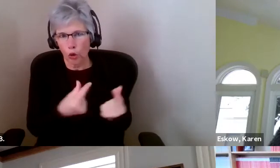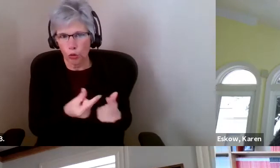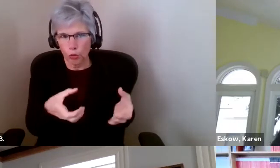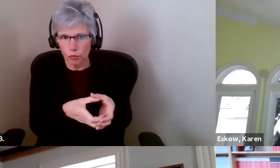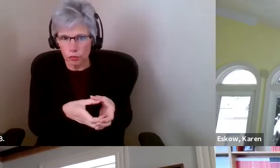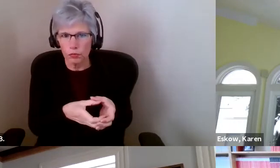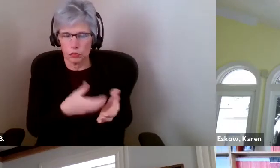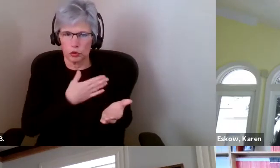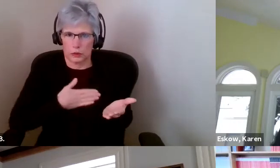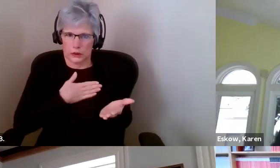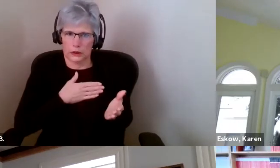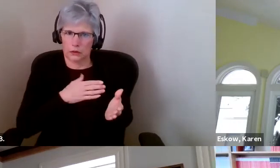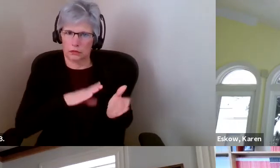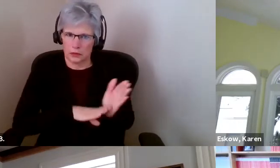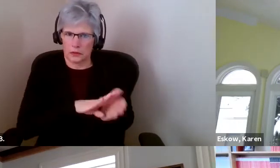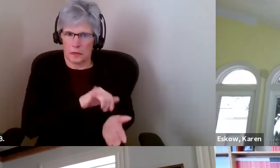will also